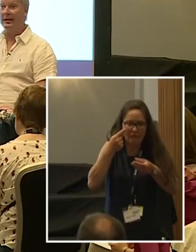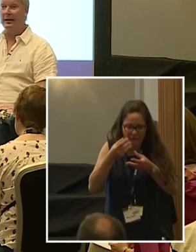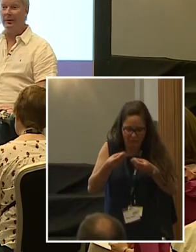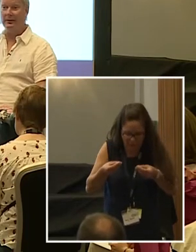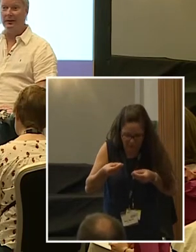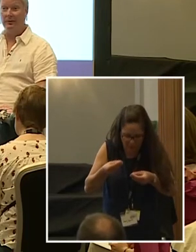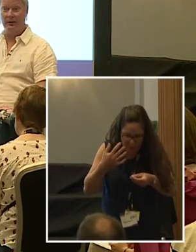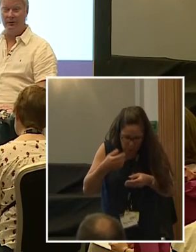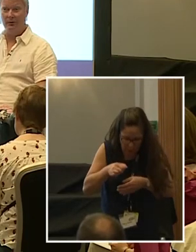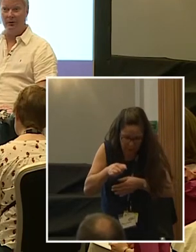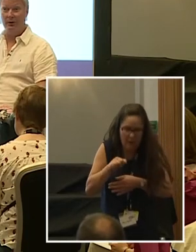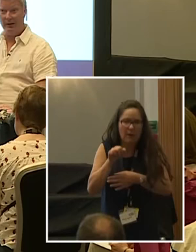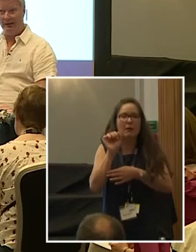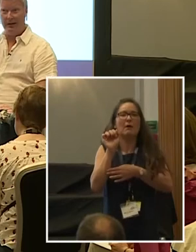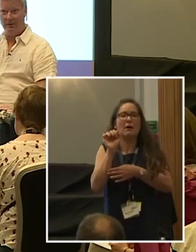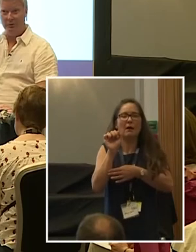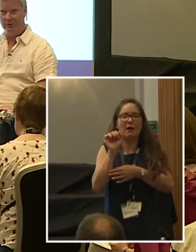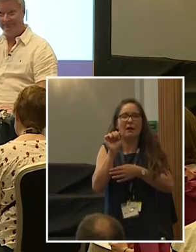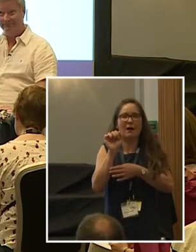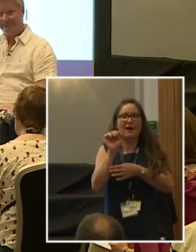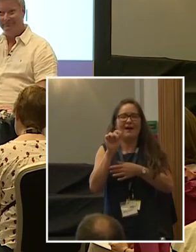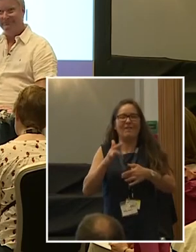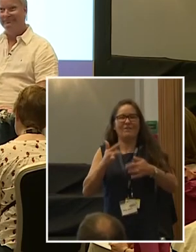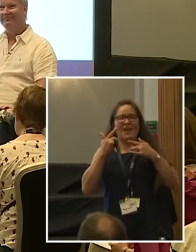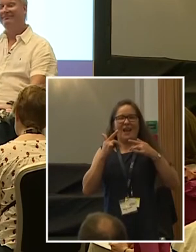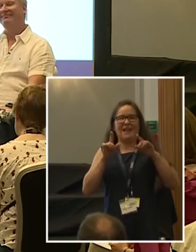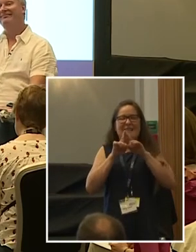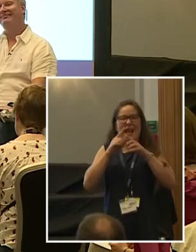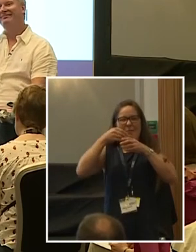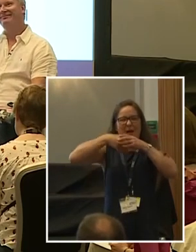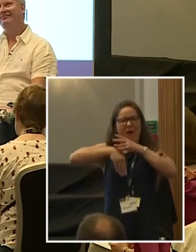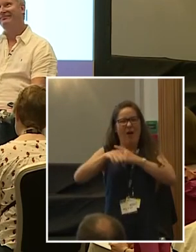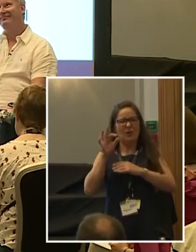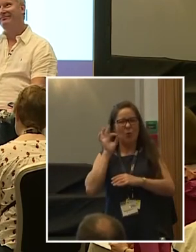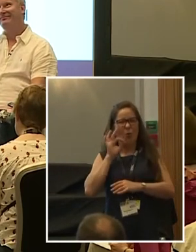do stand up, it looks as though you're looking underwater.